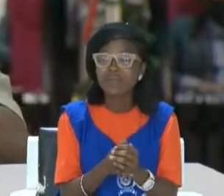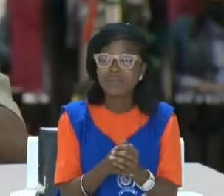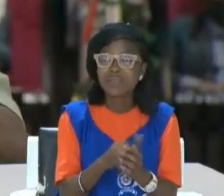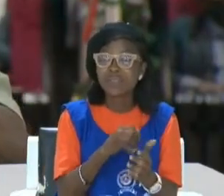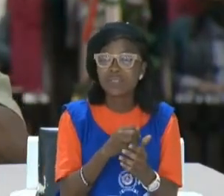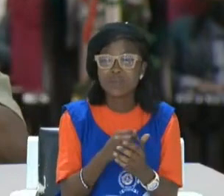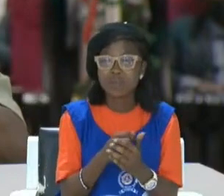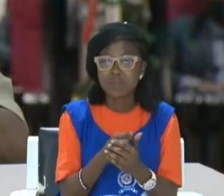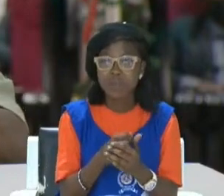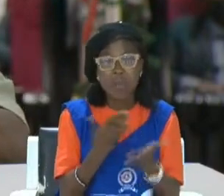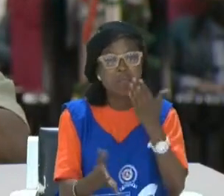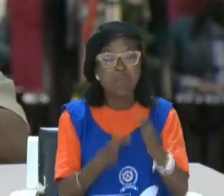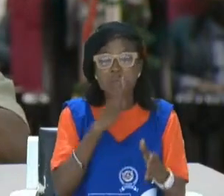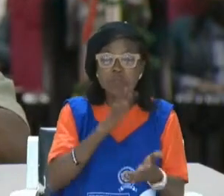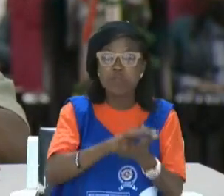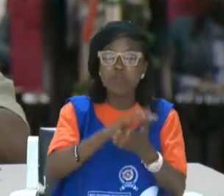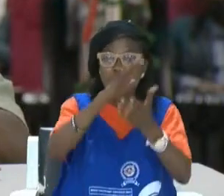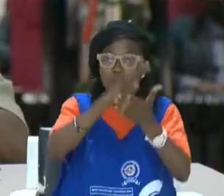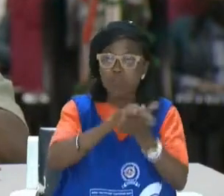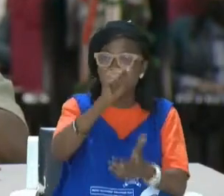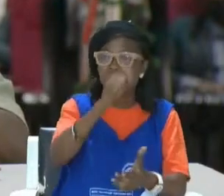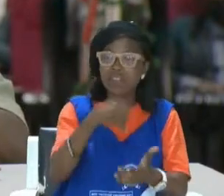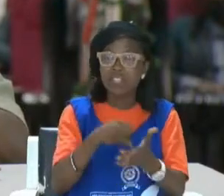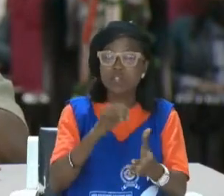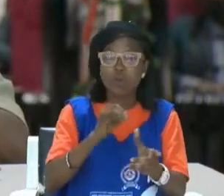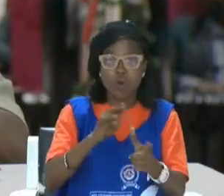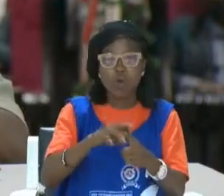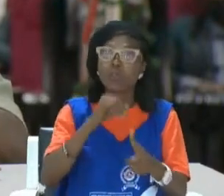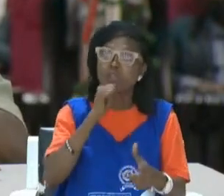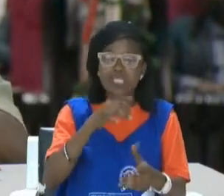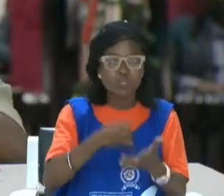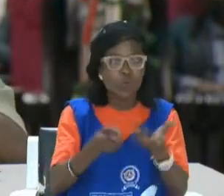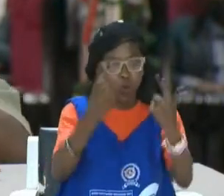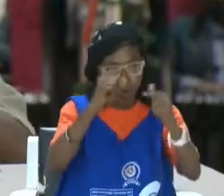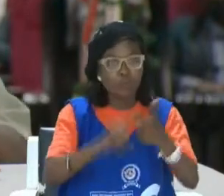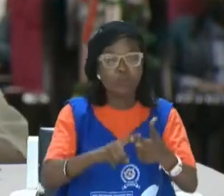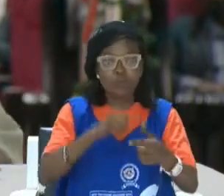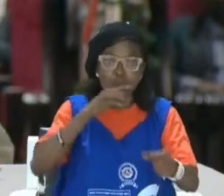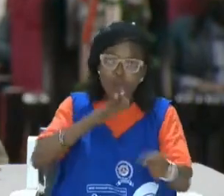Whether you believe it or not, it's going to come to pass.